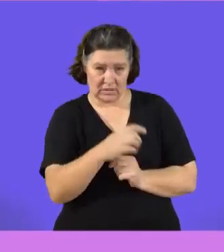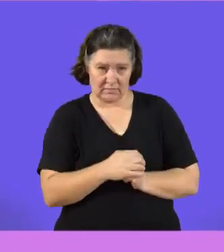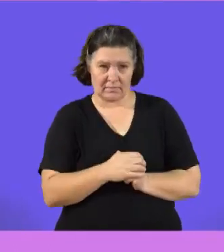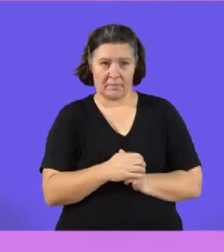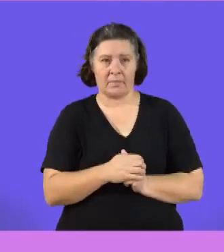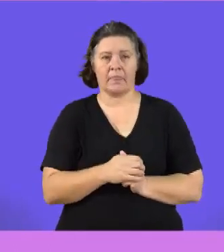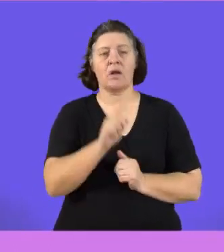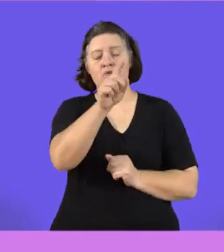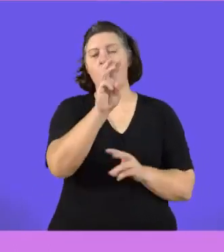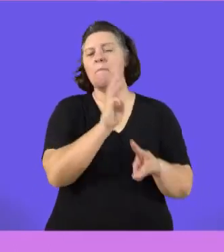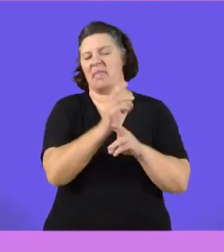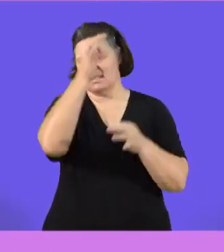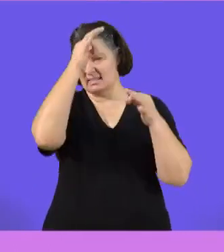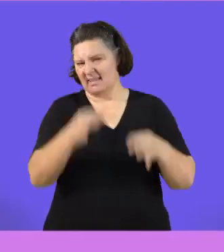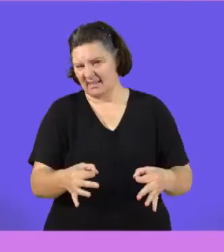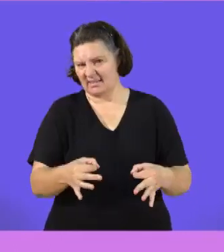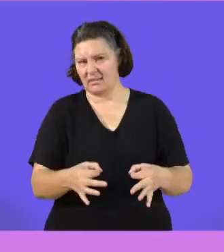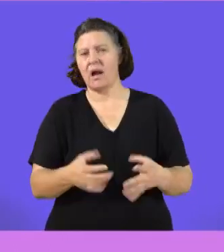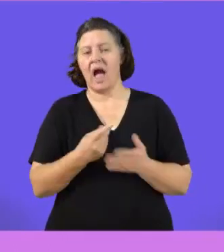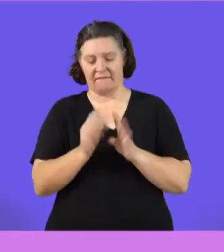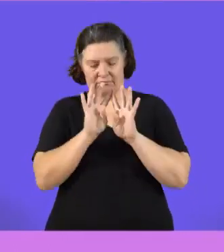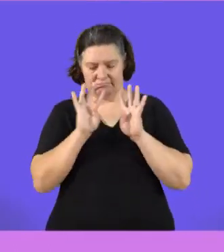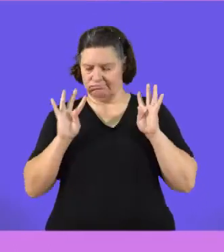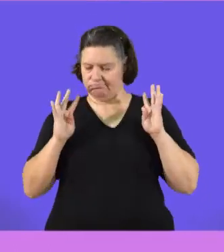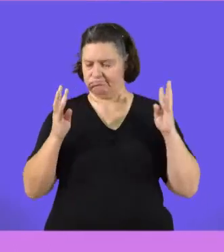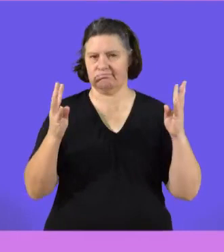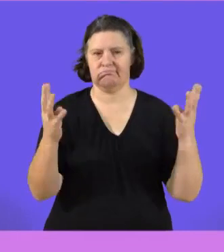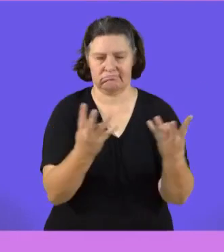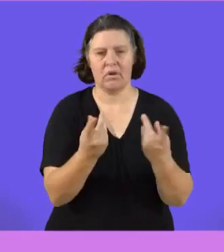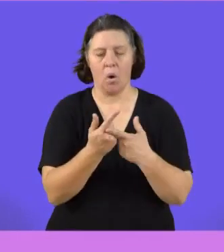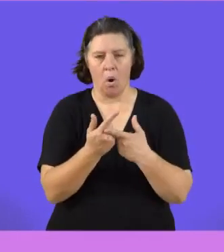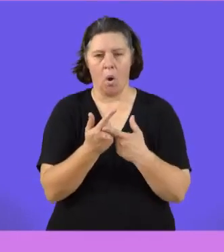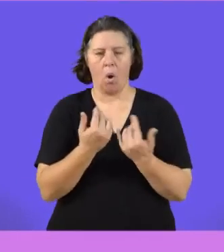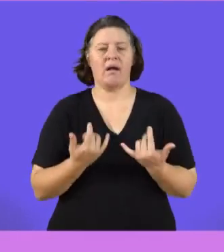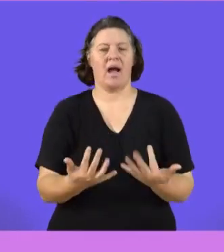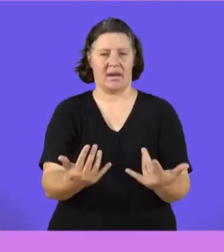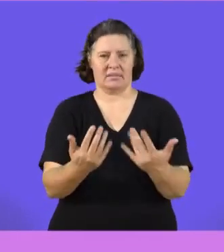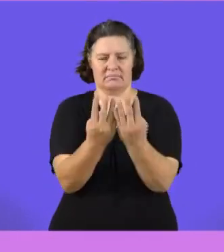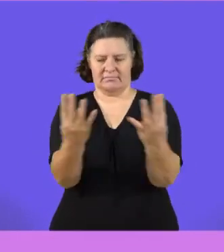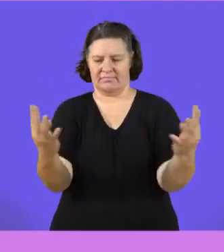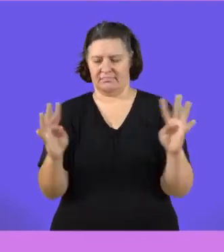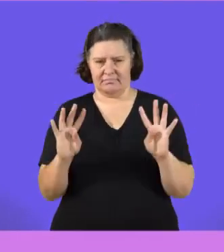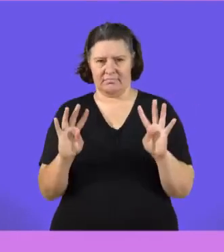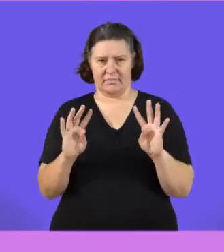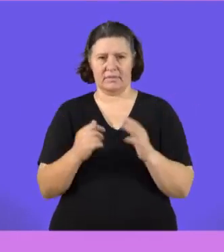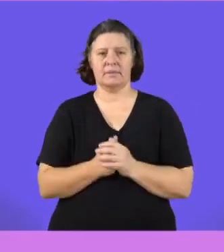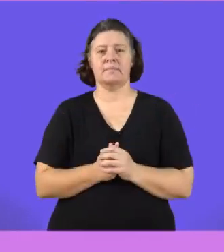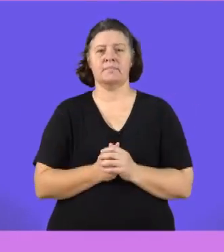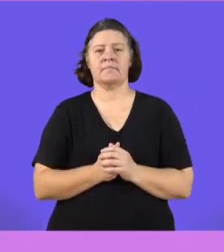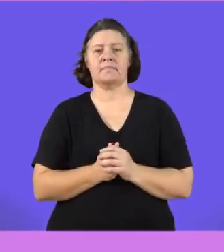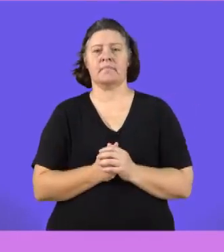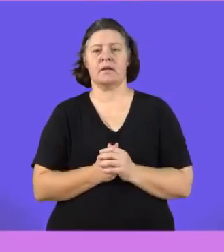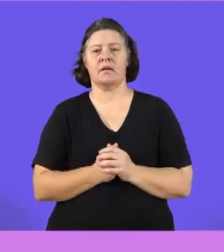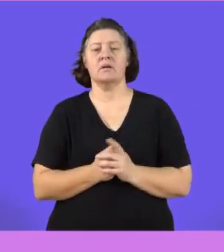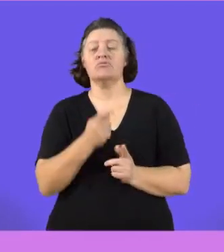question here, I'm saying your mother decided to build a fence to protect the garden bed, right? So we want to build a fence to protect